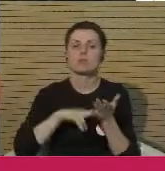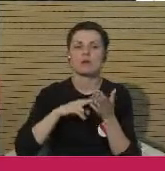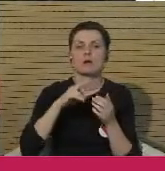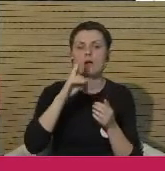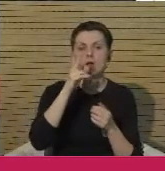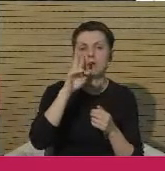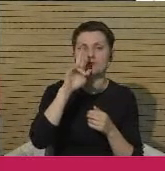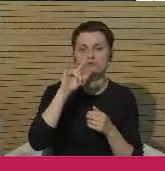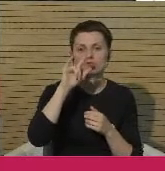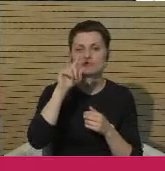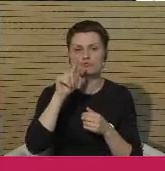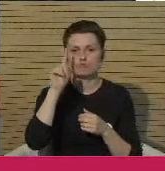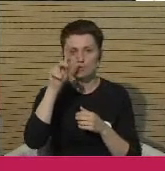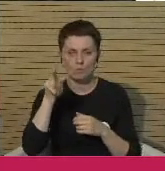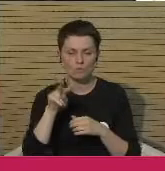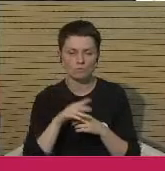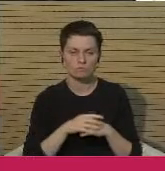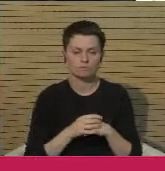Cross.